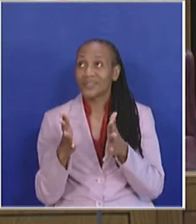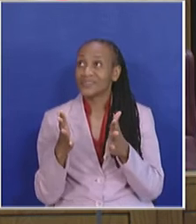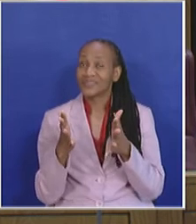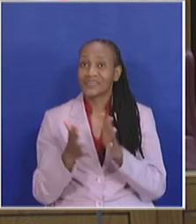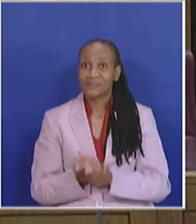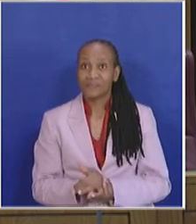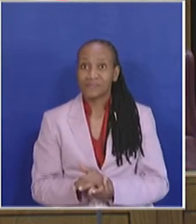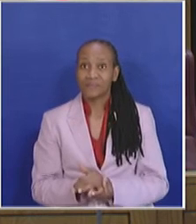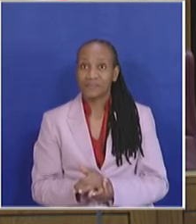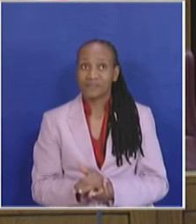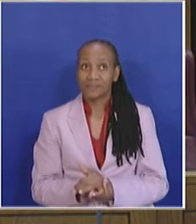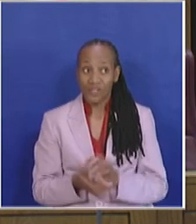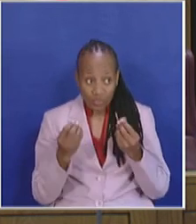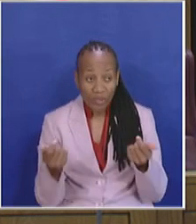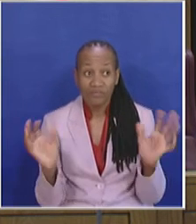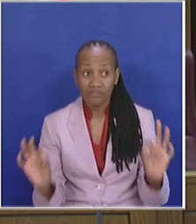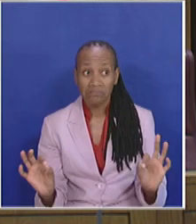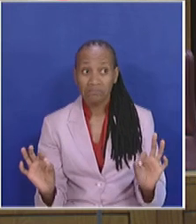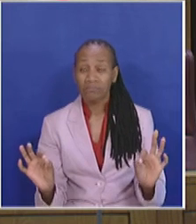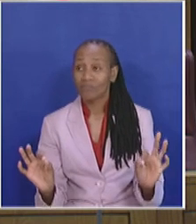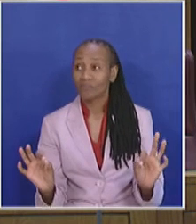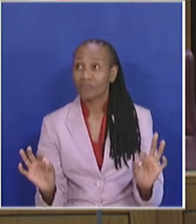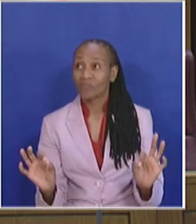Is it being attended to?